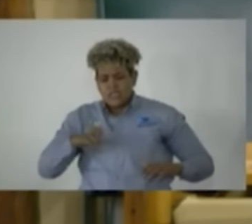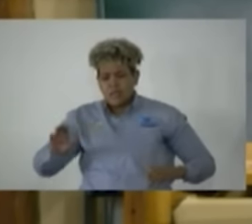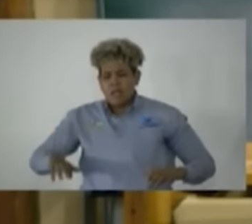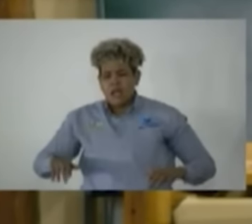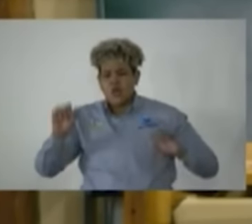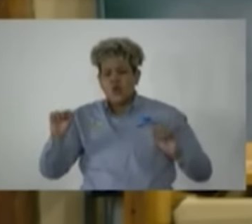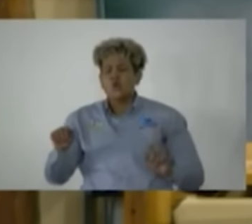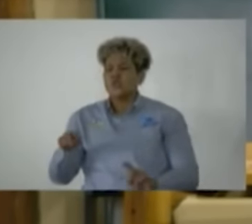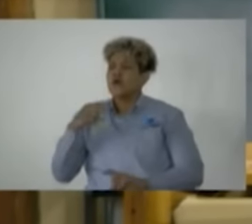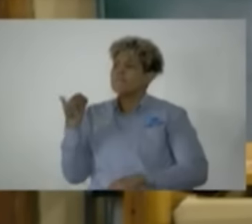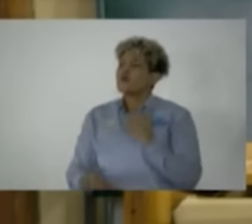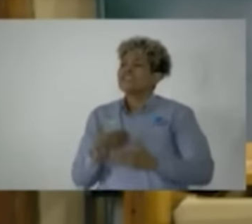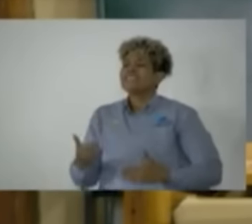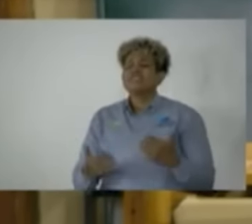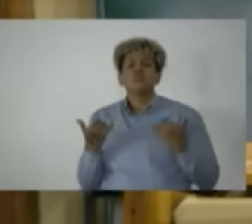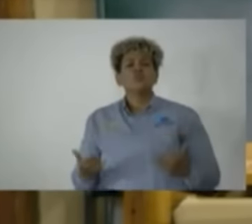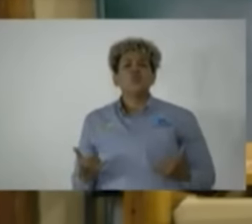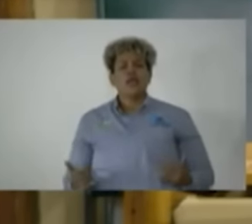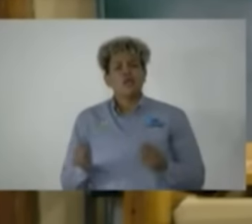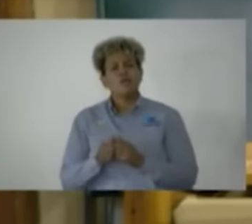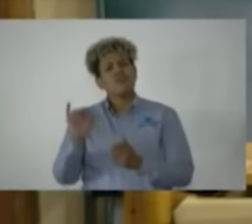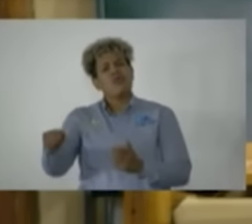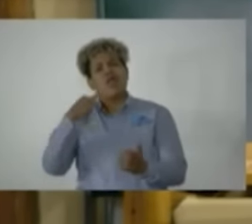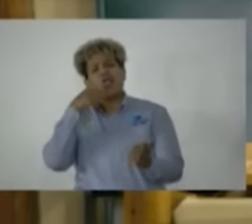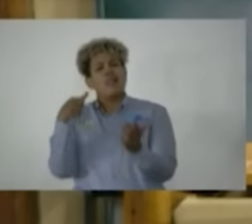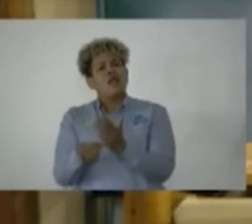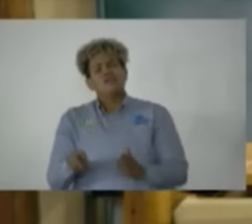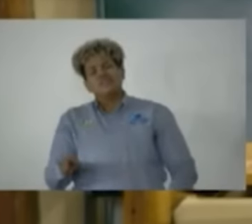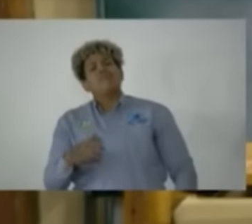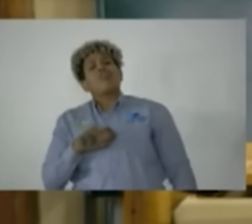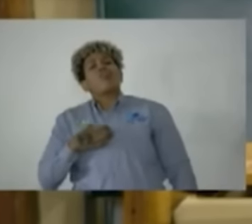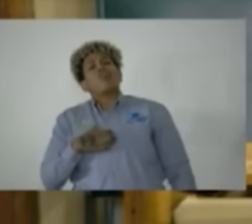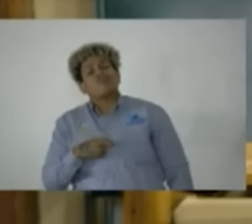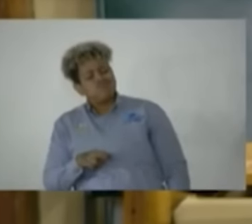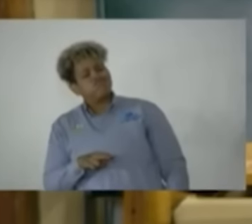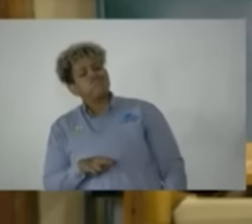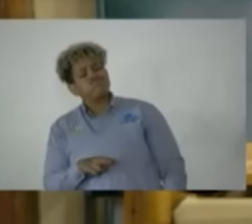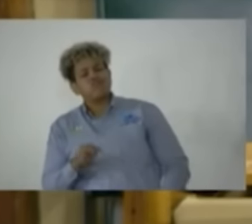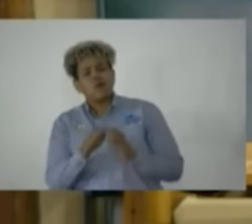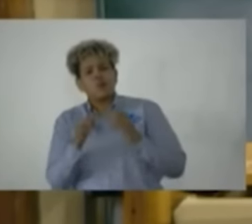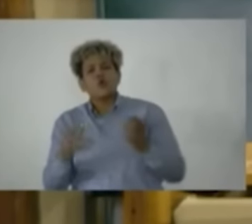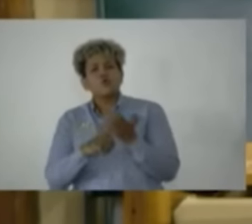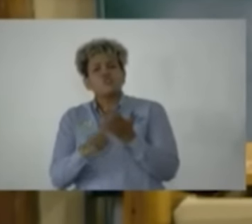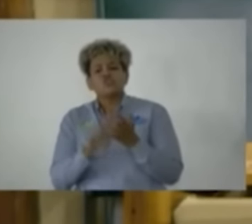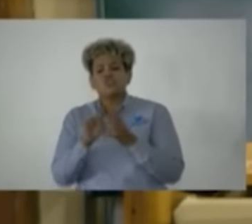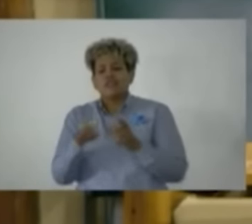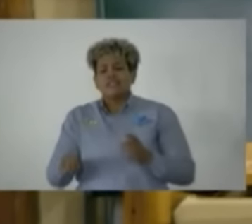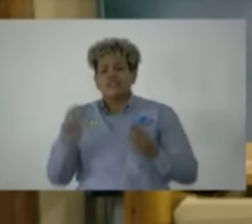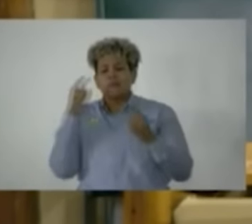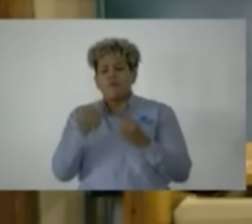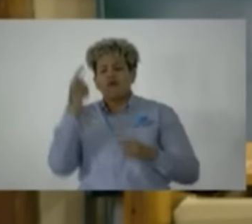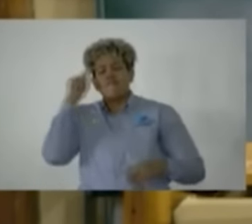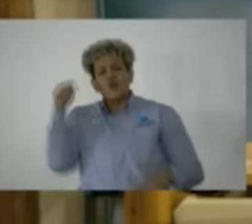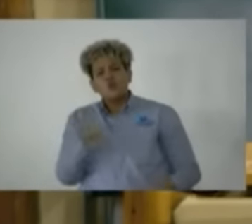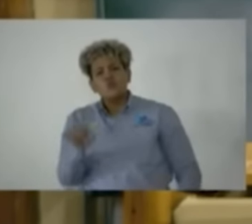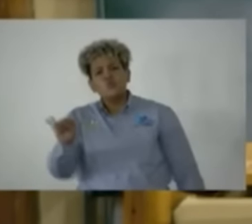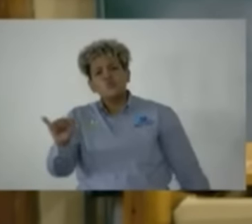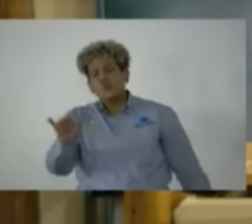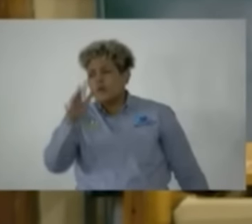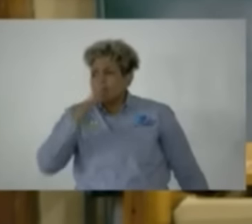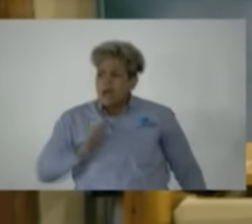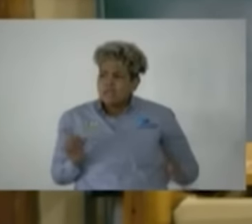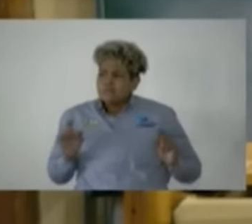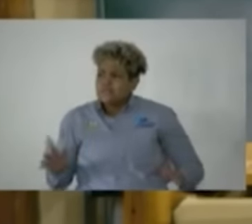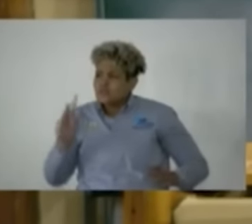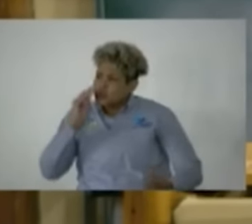could proceed today without having a discussion on this point. And for you, Madam Speaker,